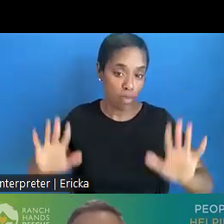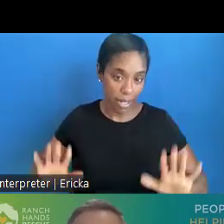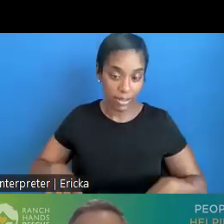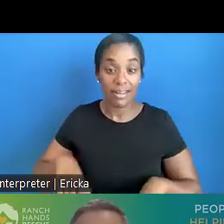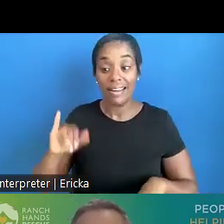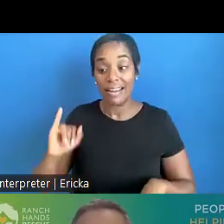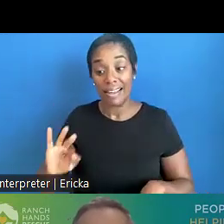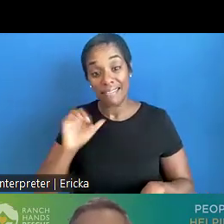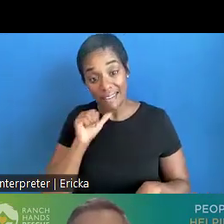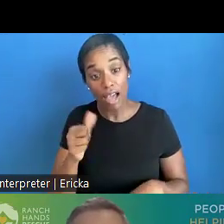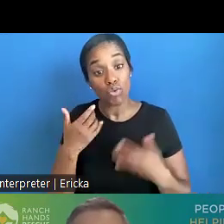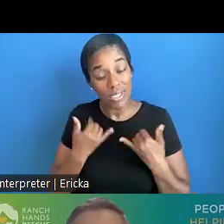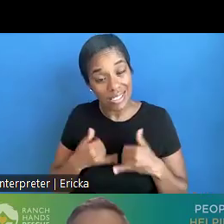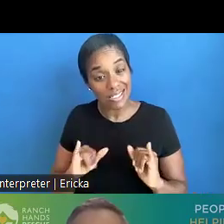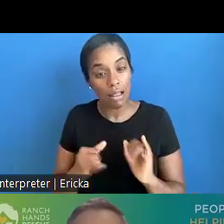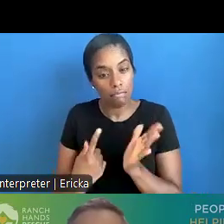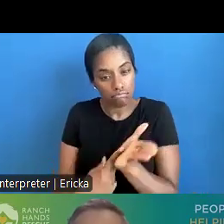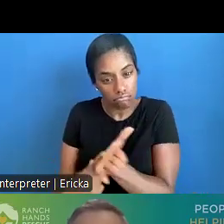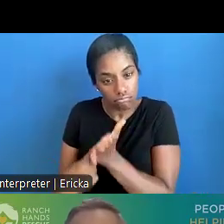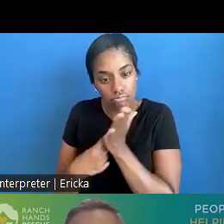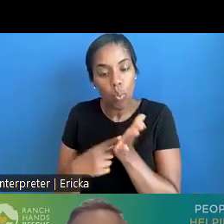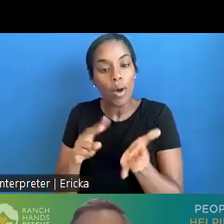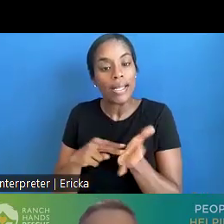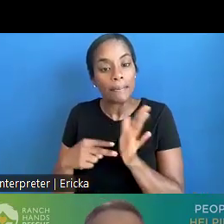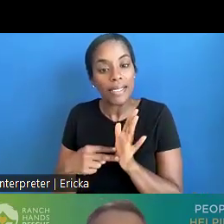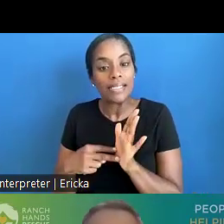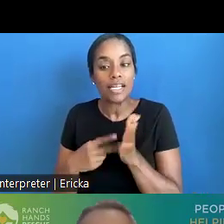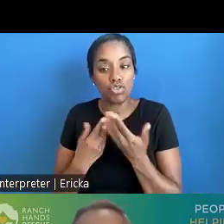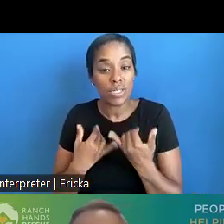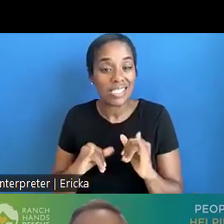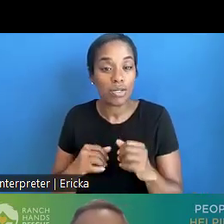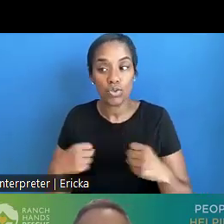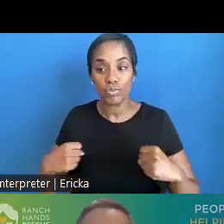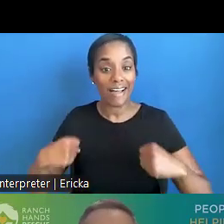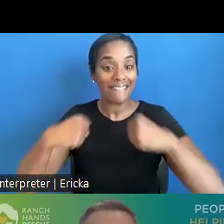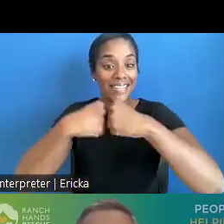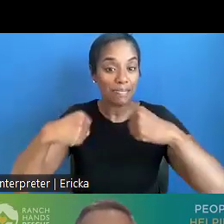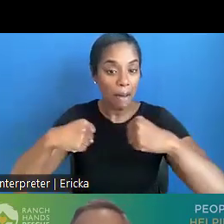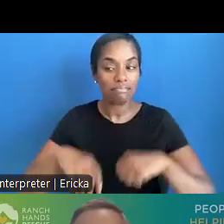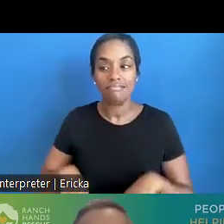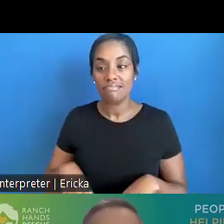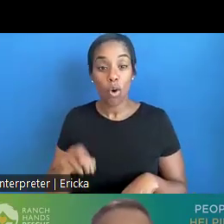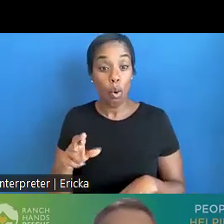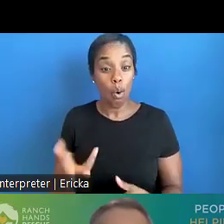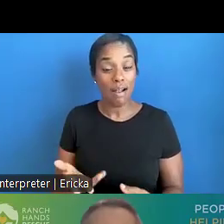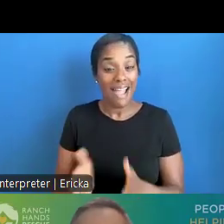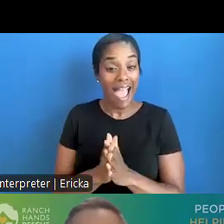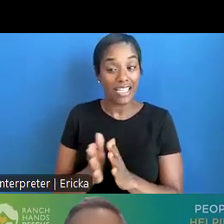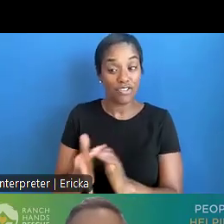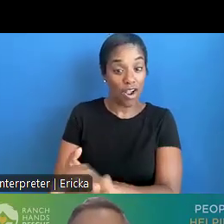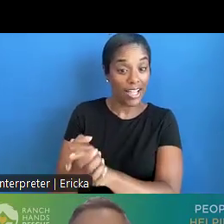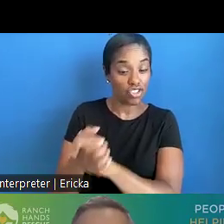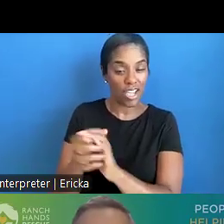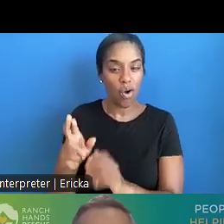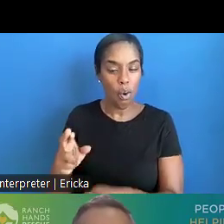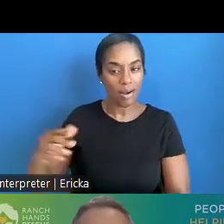you can still talk through what those things mean, and you can still do things like fist bumps or asking for a handshake or side hug, things of